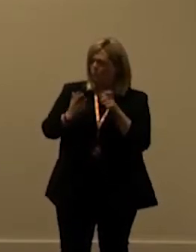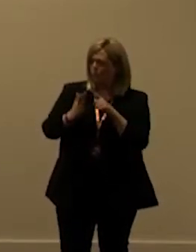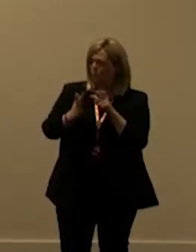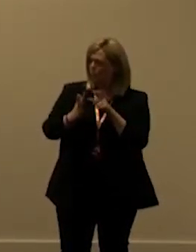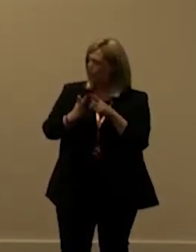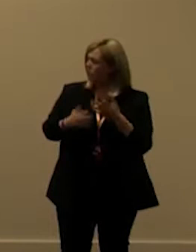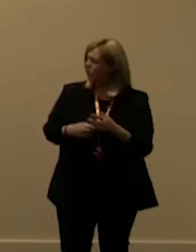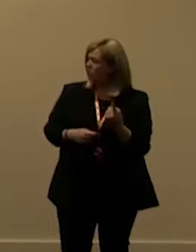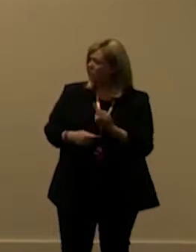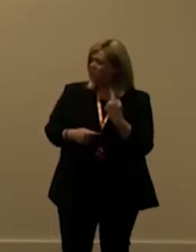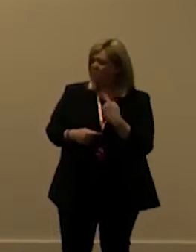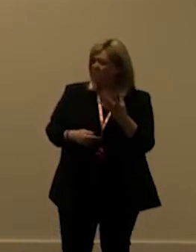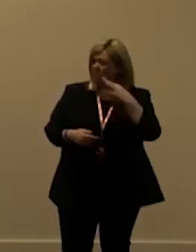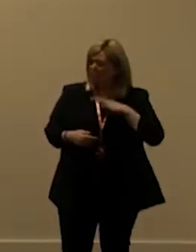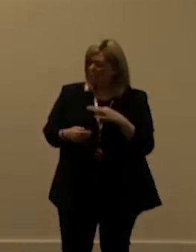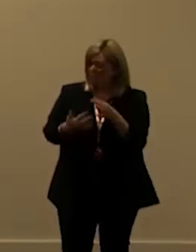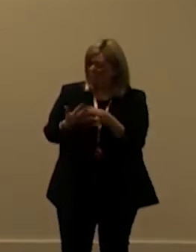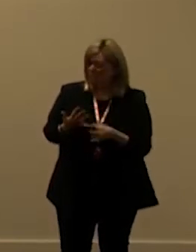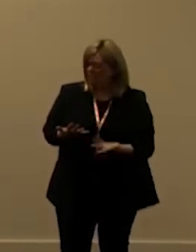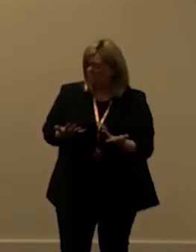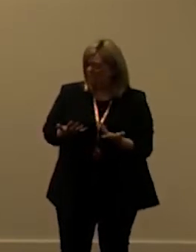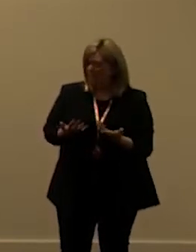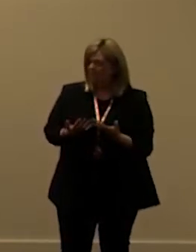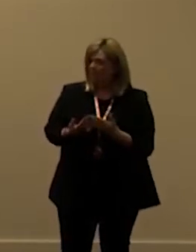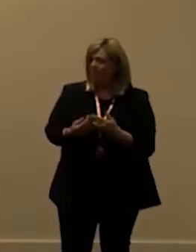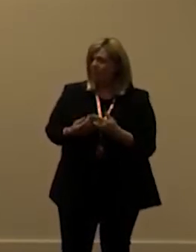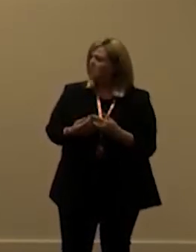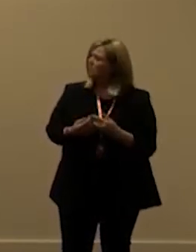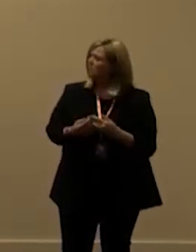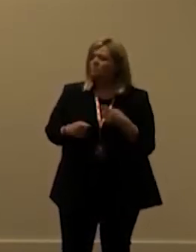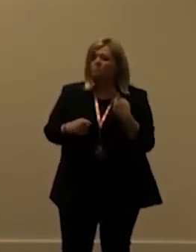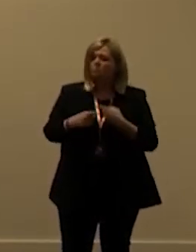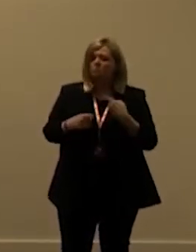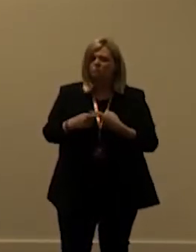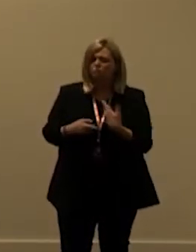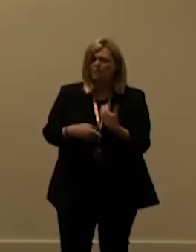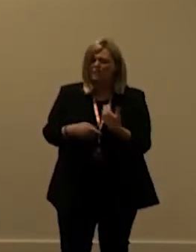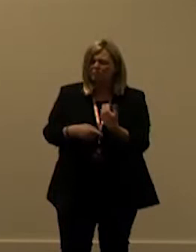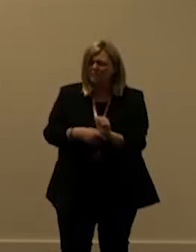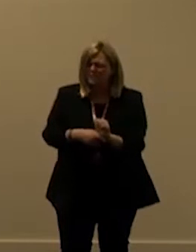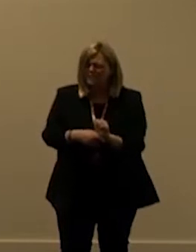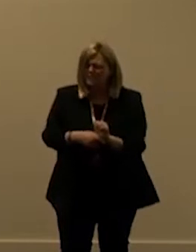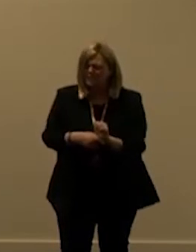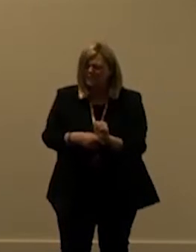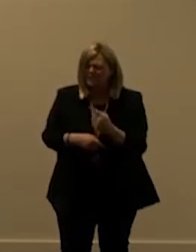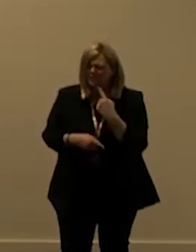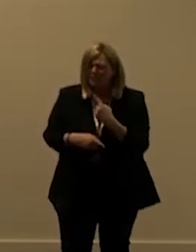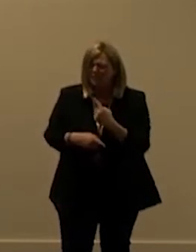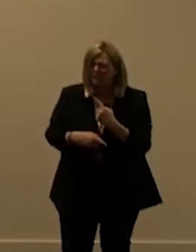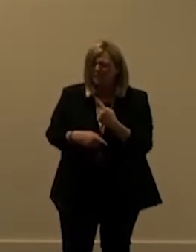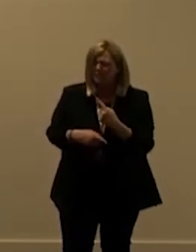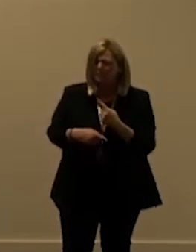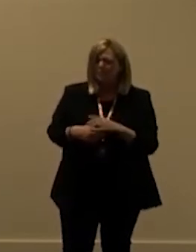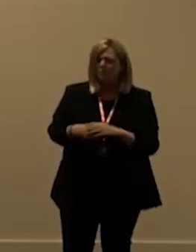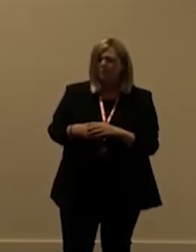Now, for me, some of the quick benefits that we probably do, infrastructure as code, faster speed and consistency. If we have a configuration file that we're applying, we can apply